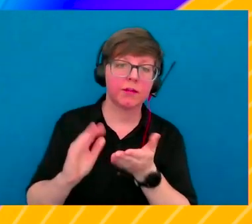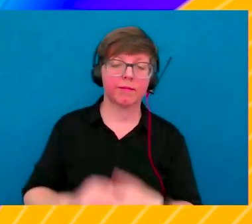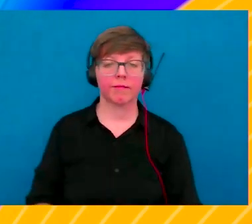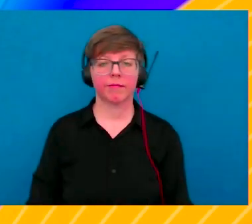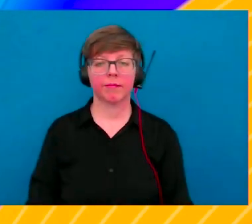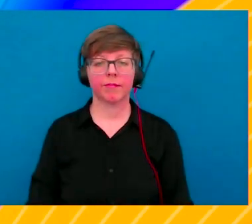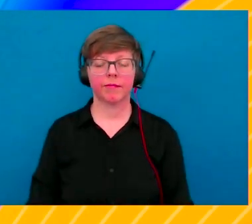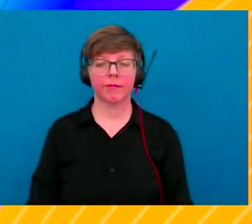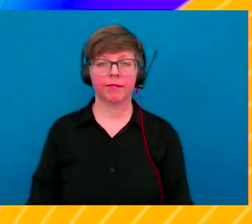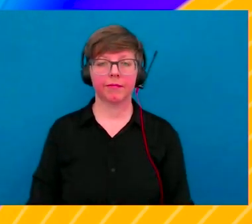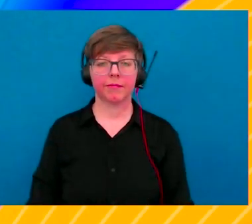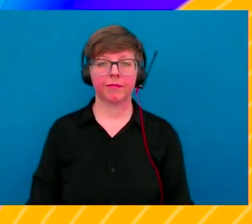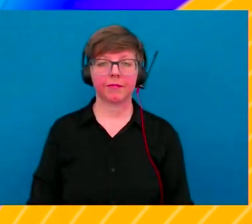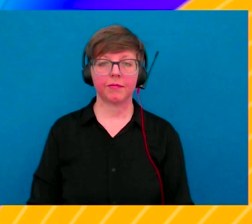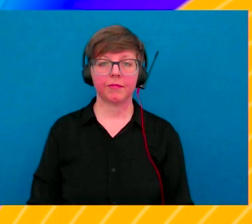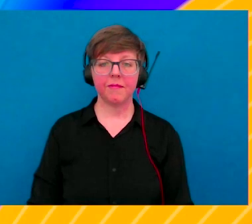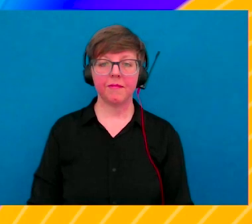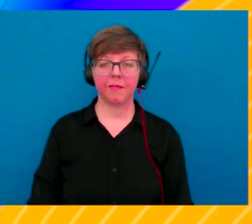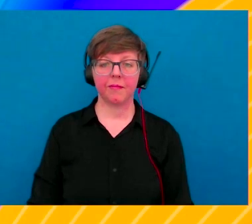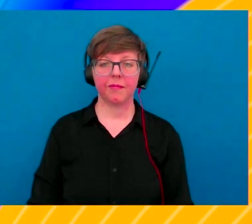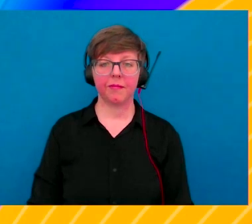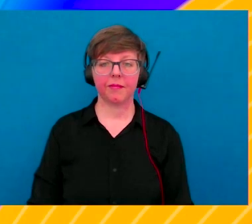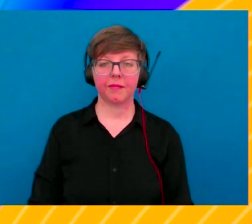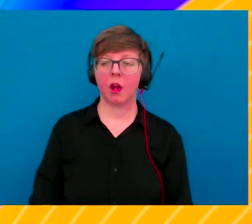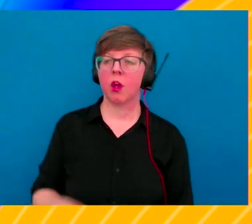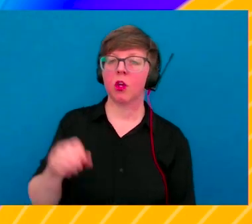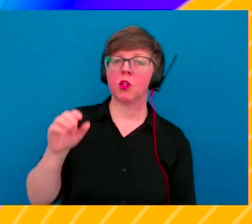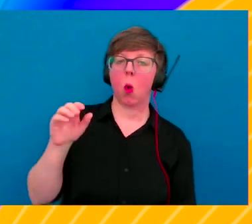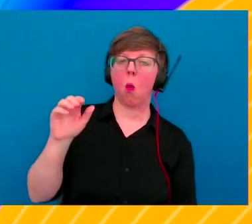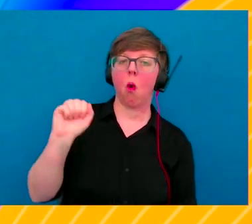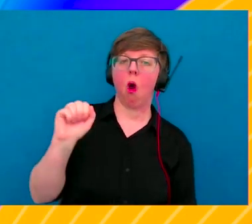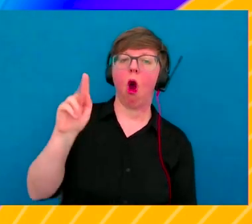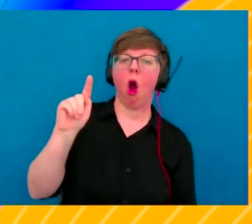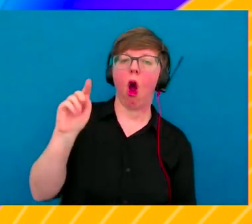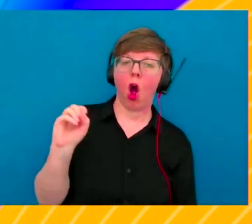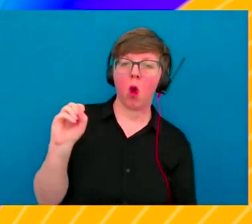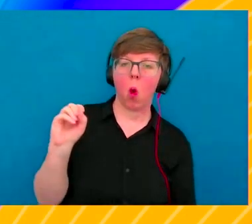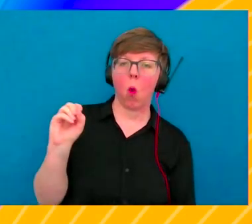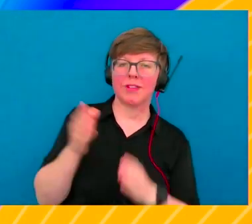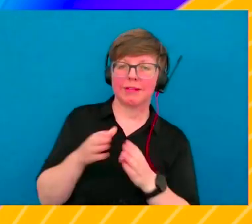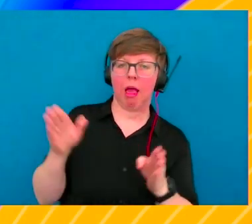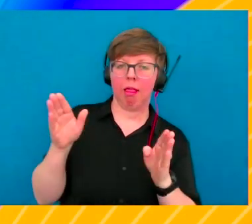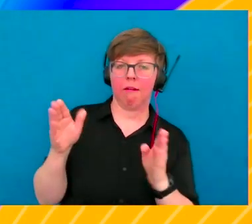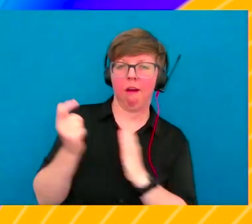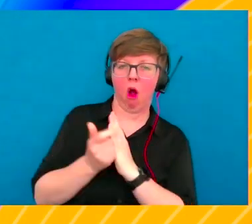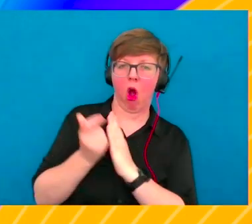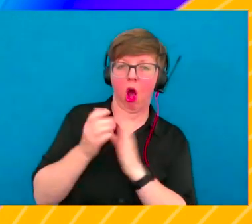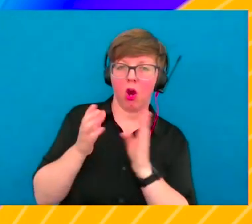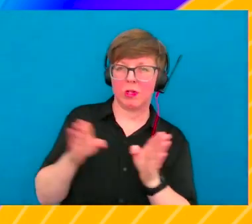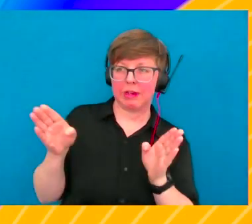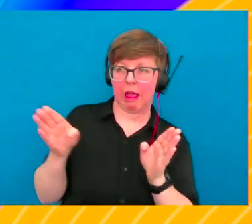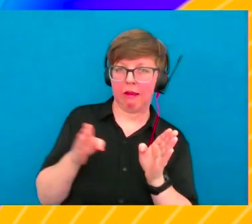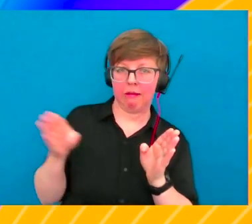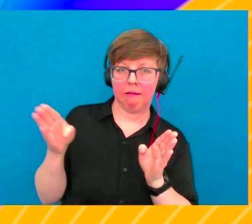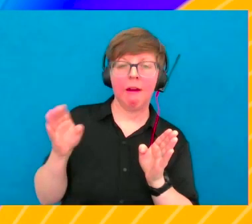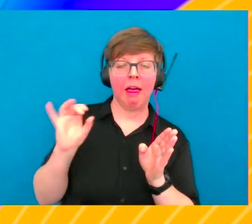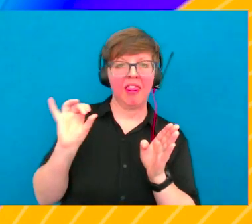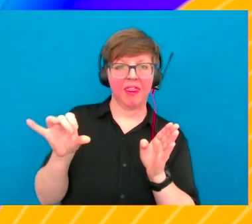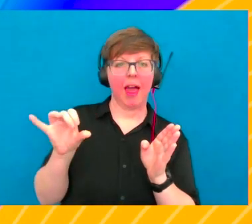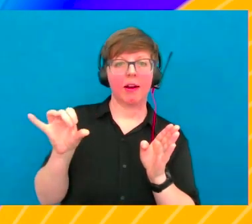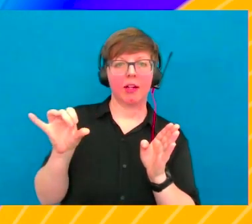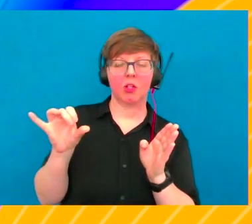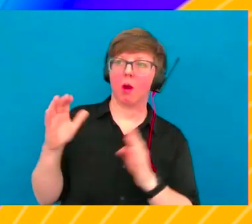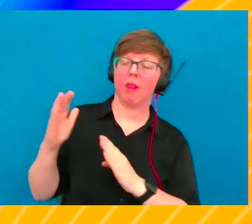Go ahead. ahead. I'm not just gonna say that auto scaling is definitely one of the like top easy things to knock out